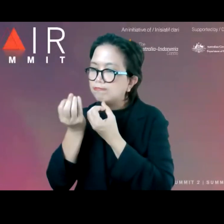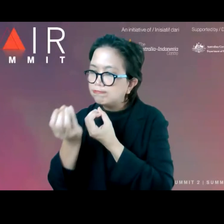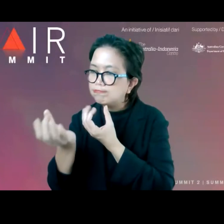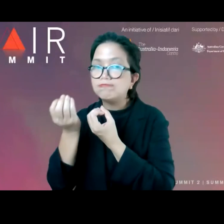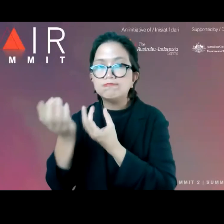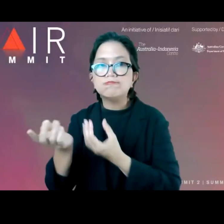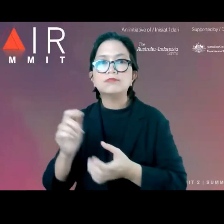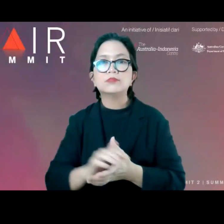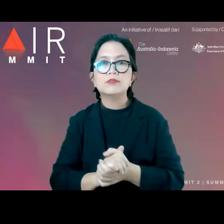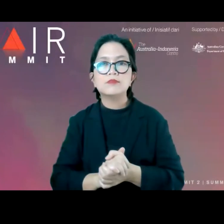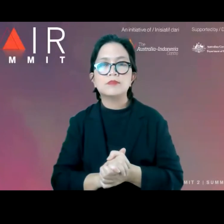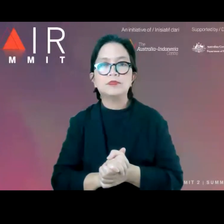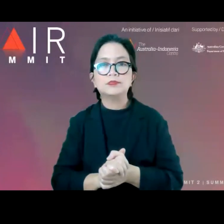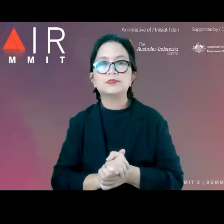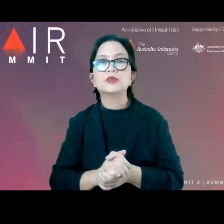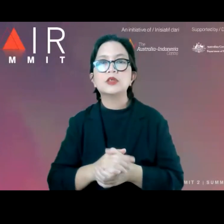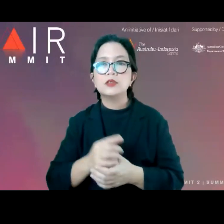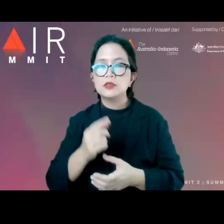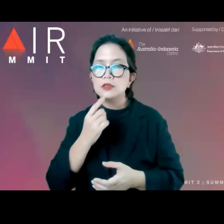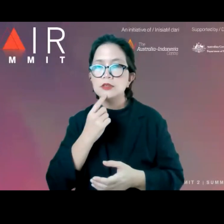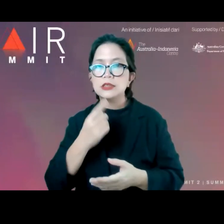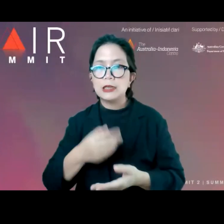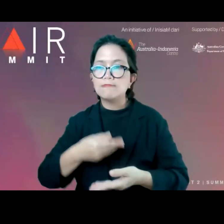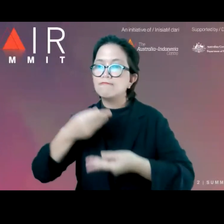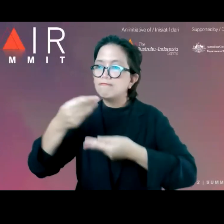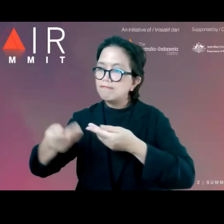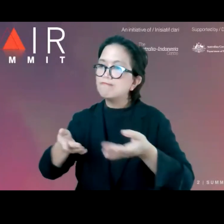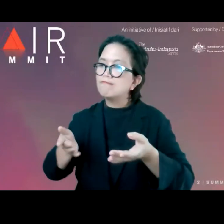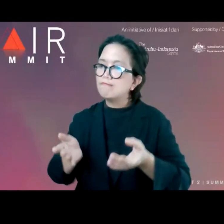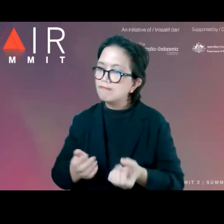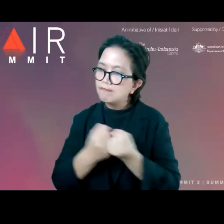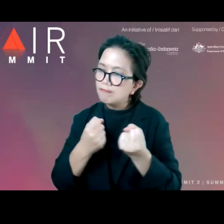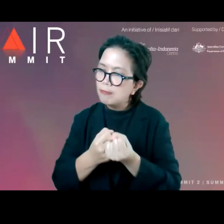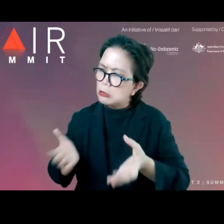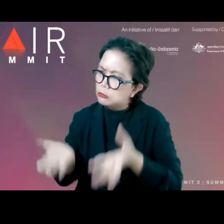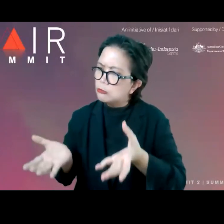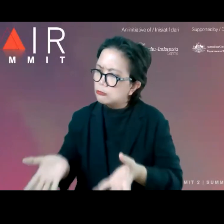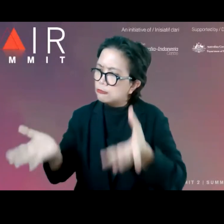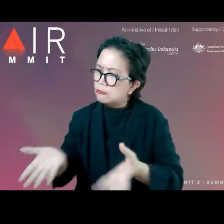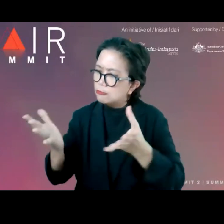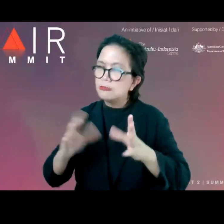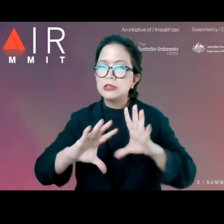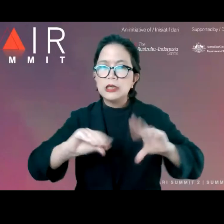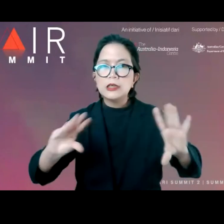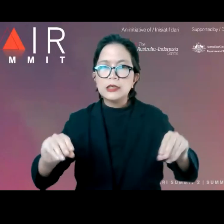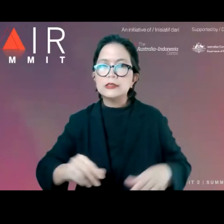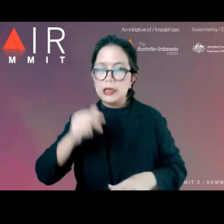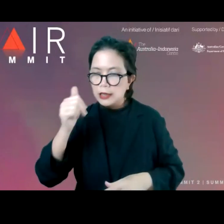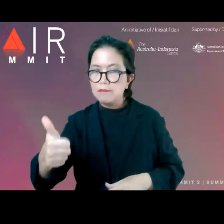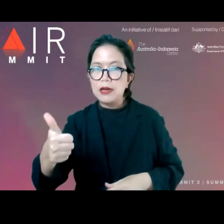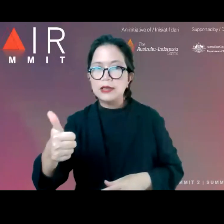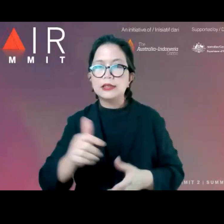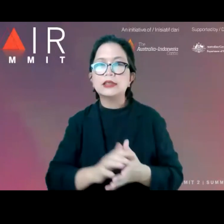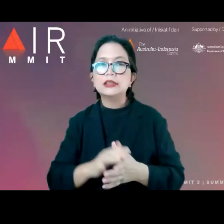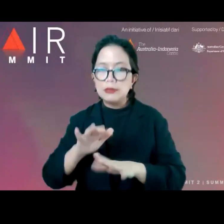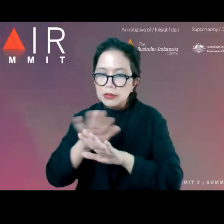and thereby motivates them to do the best job and to take care of themselves and their families, so that they don't let down their guard when